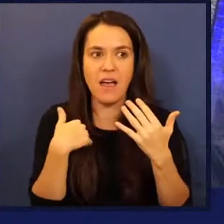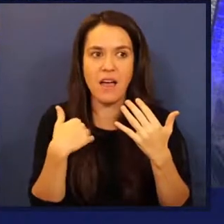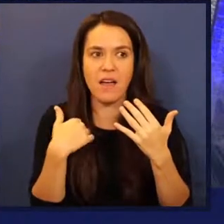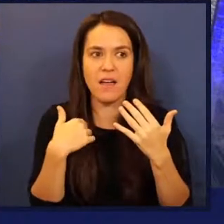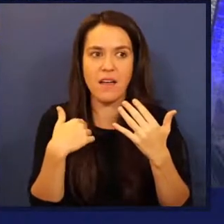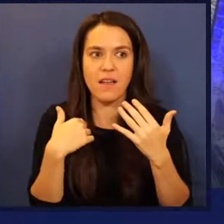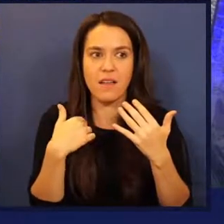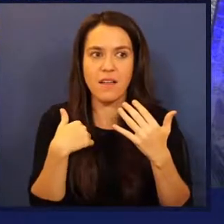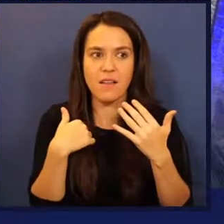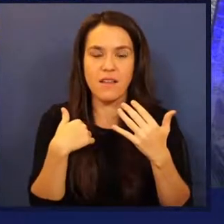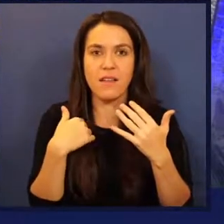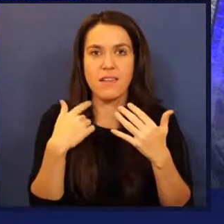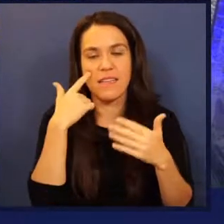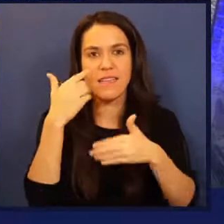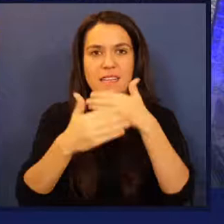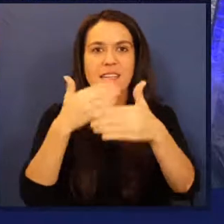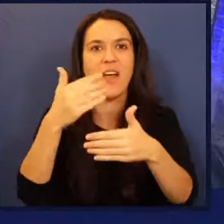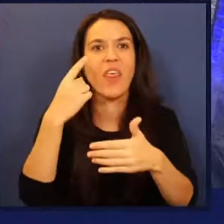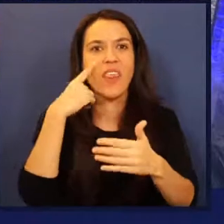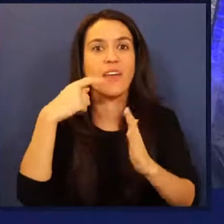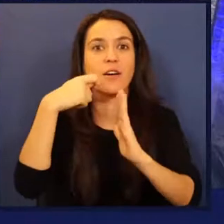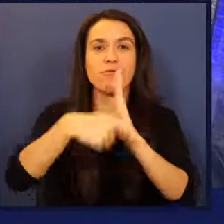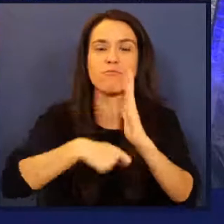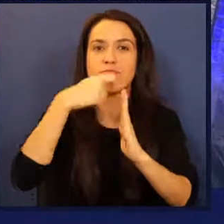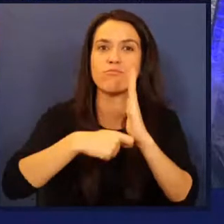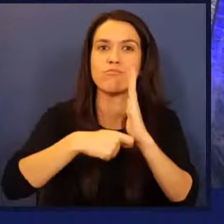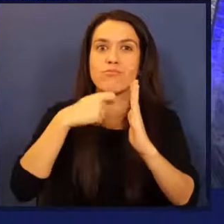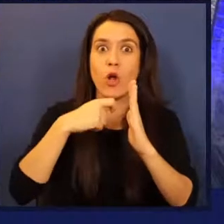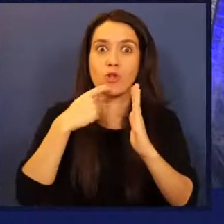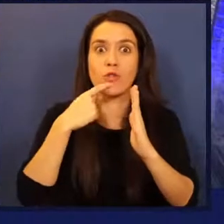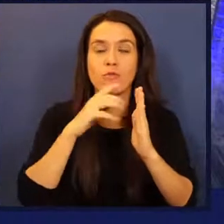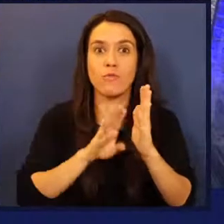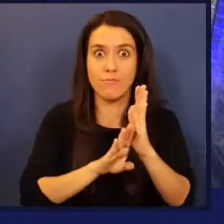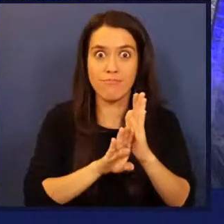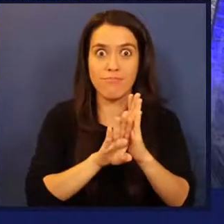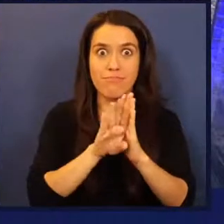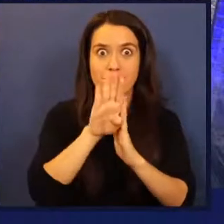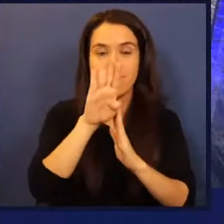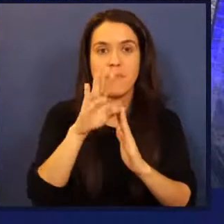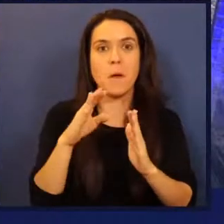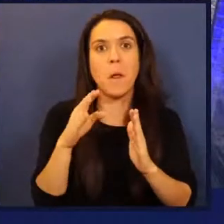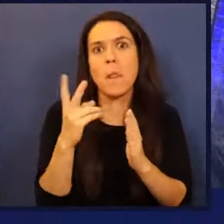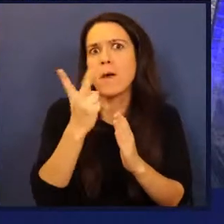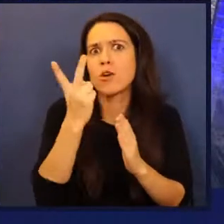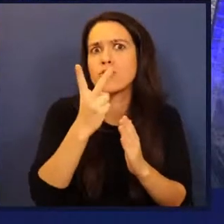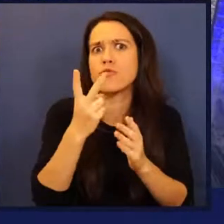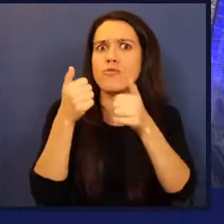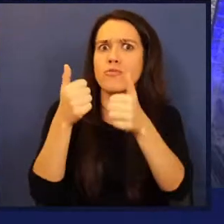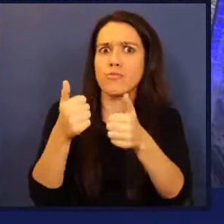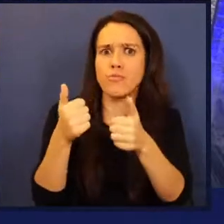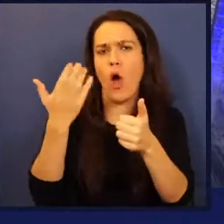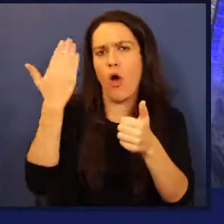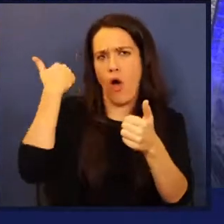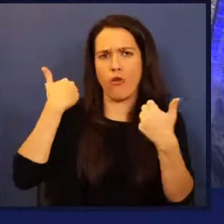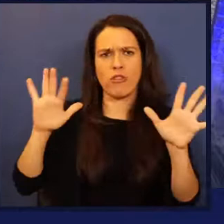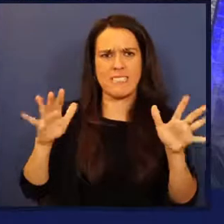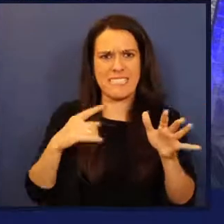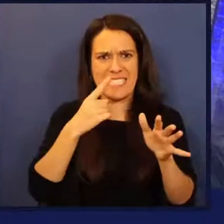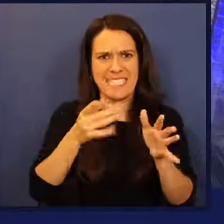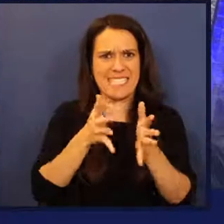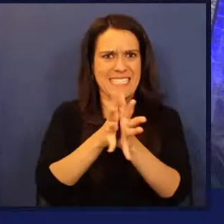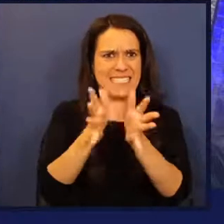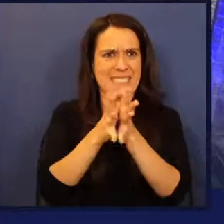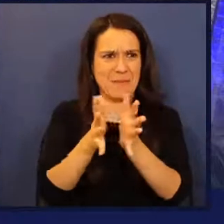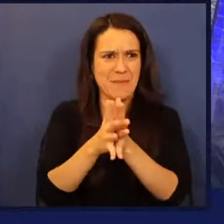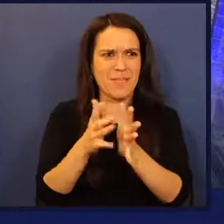genesis for some of these projects are building a better mousetrap. Like, I think you literally said that. And I think we